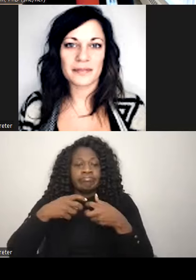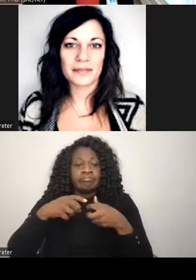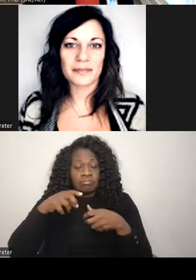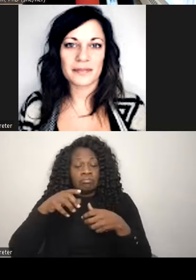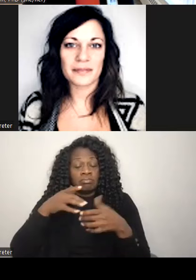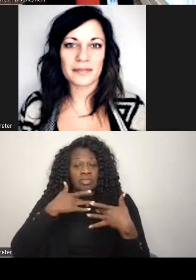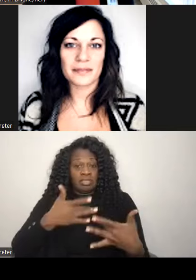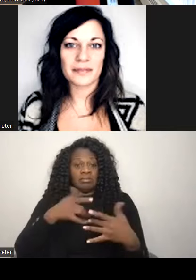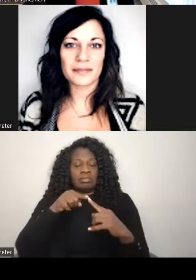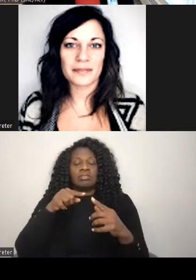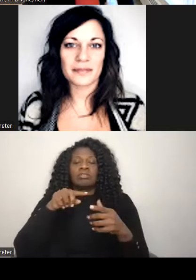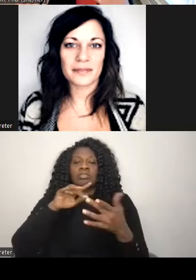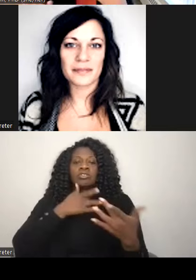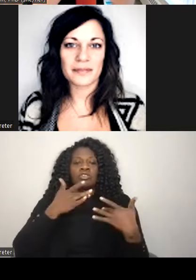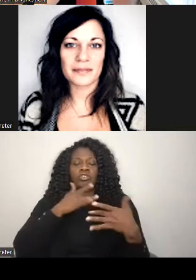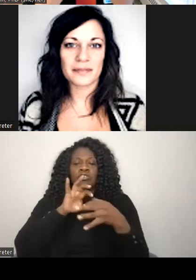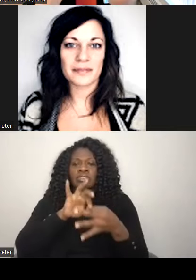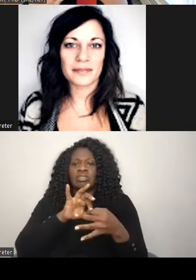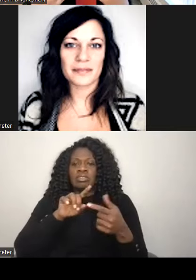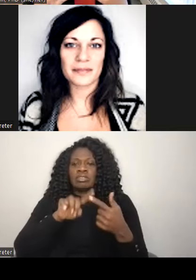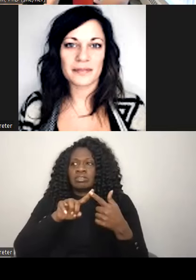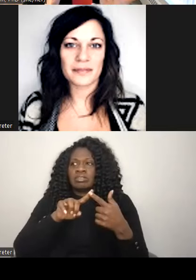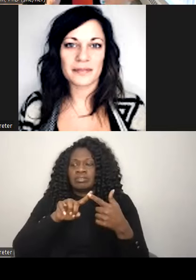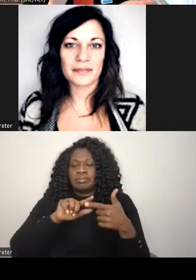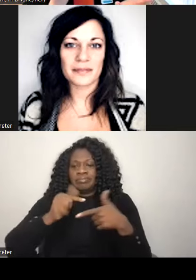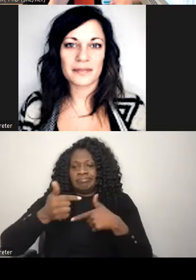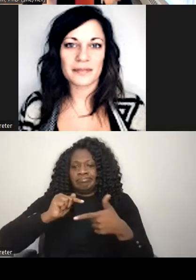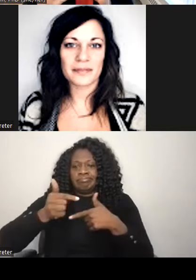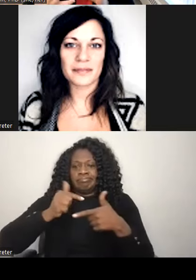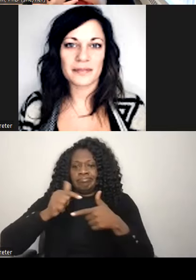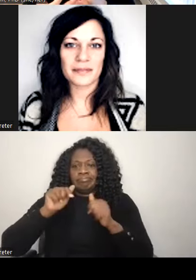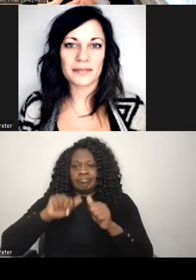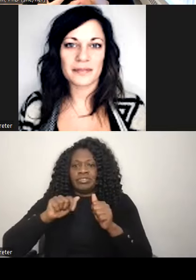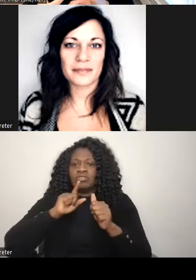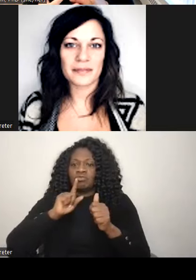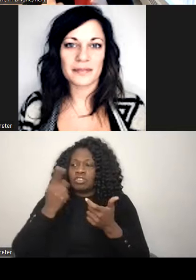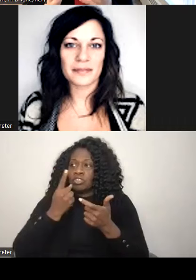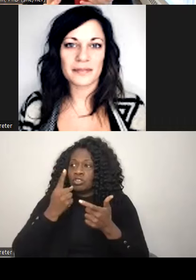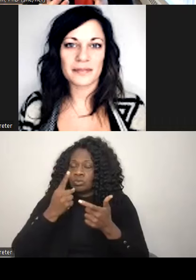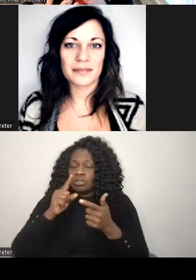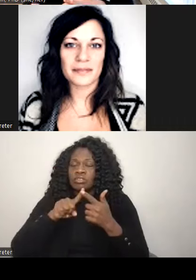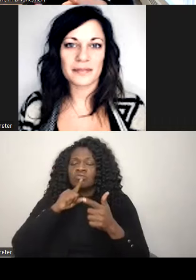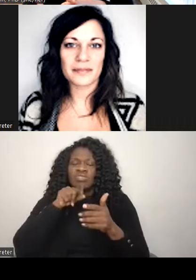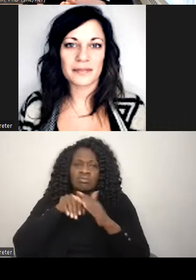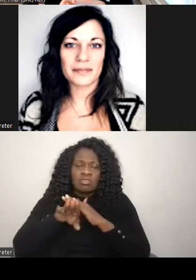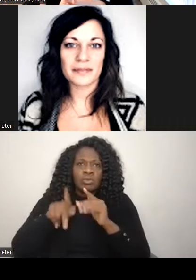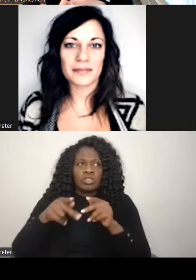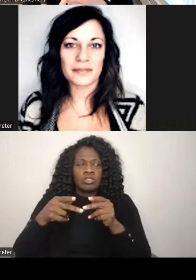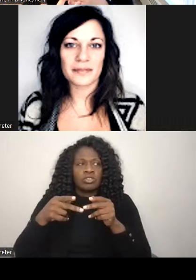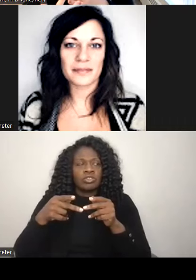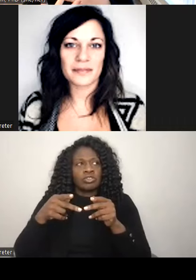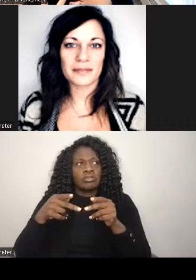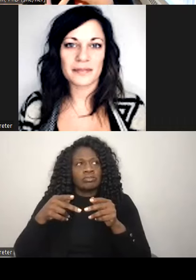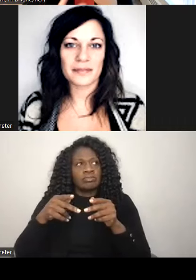particularly concerns about having a back and forth, being able to kind of step into someone else's shoes and see things from their